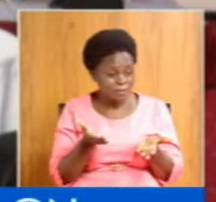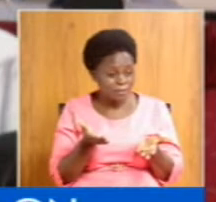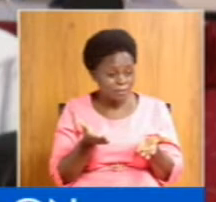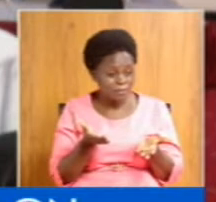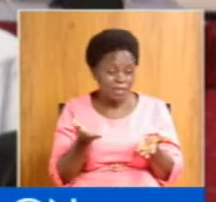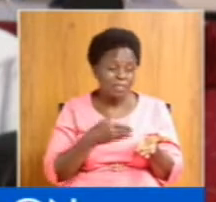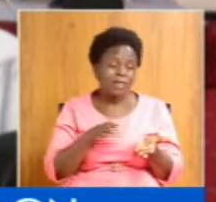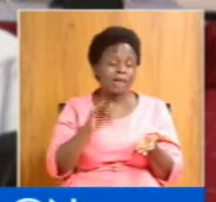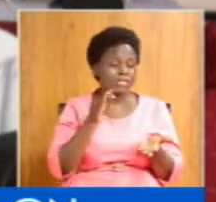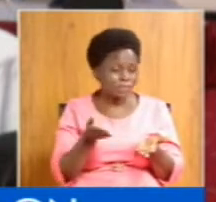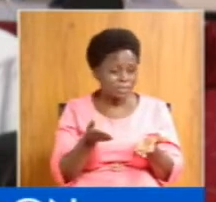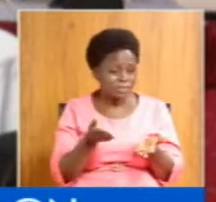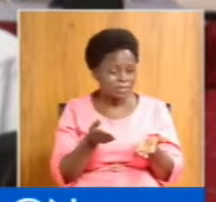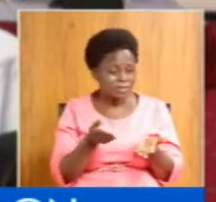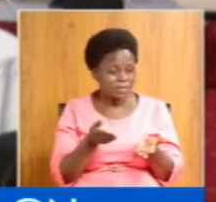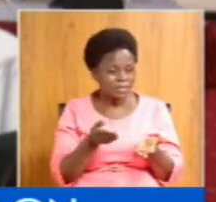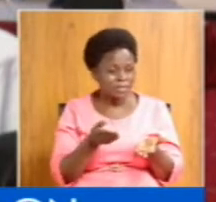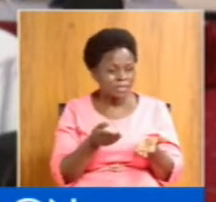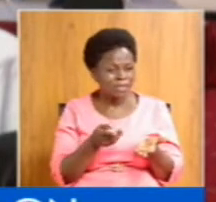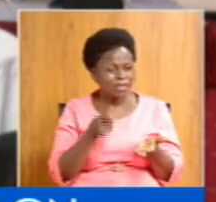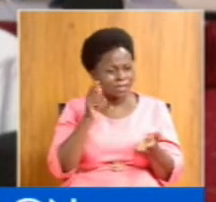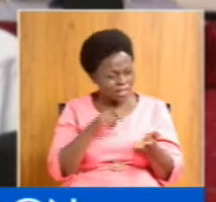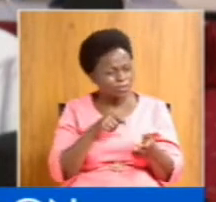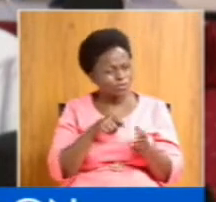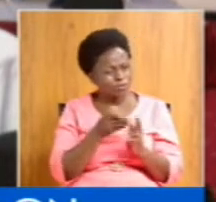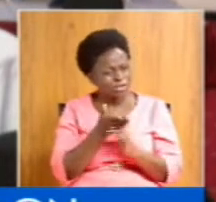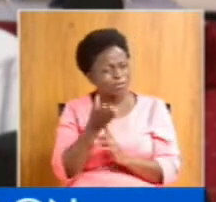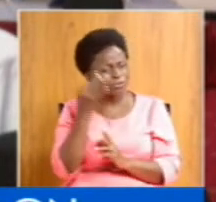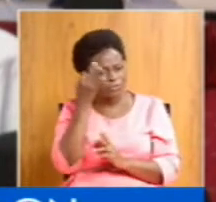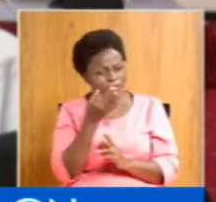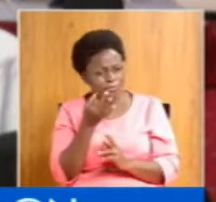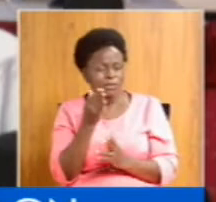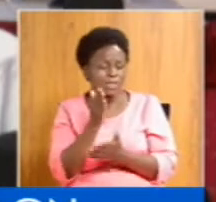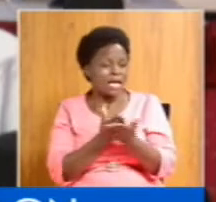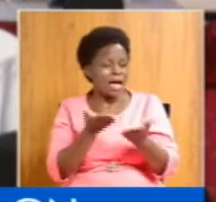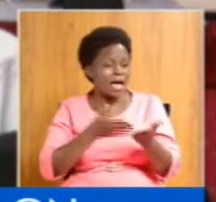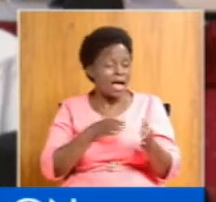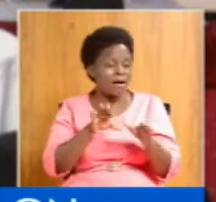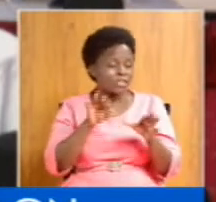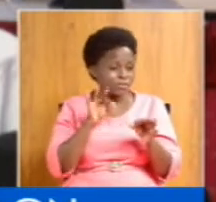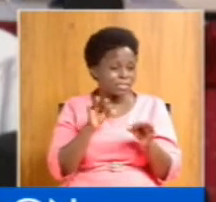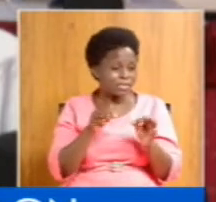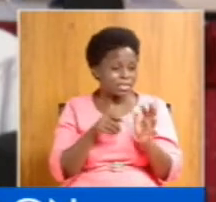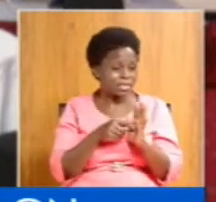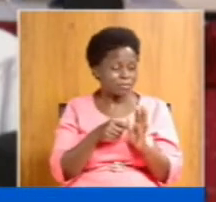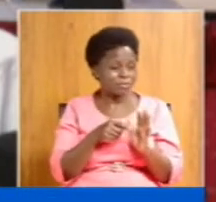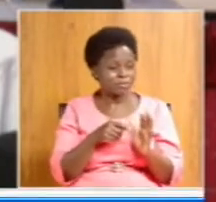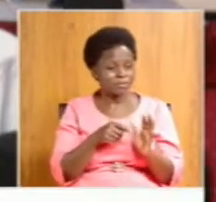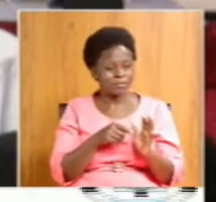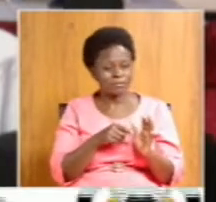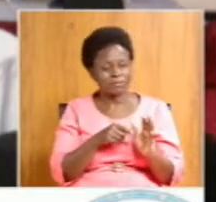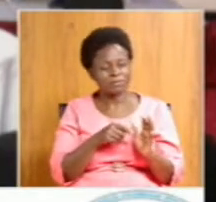They have a choice. Do you believe that there are who can choose Facebook? Of course they have a choice, but I I erased my case. Can we...